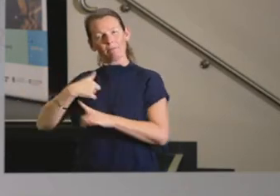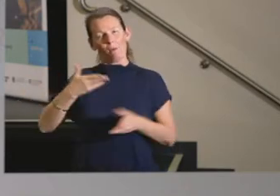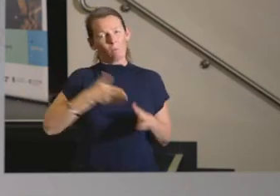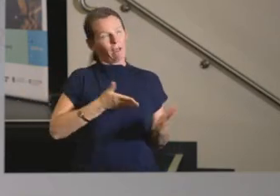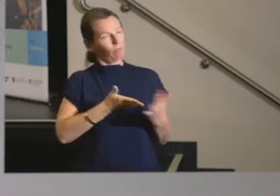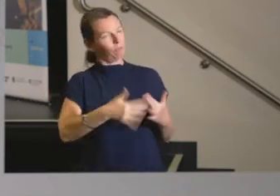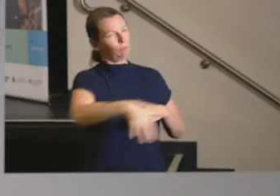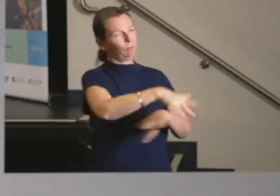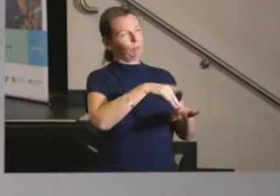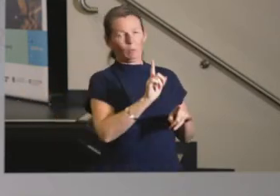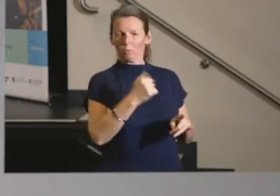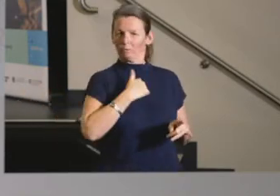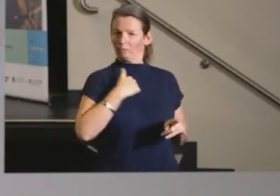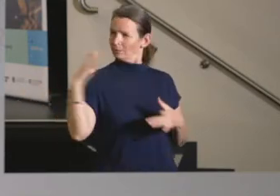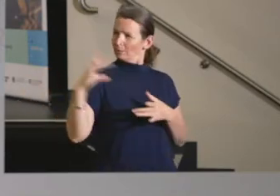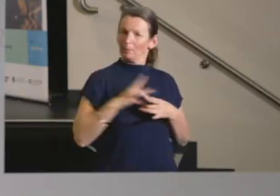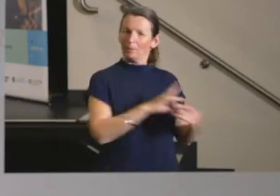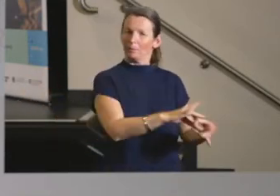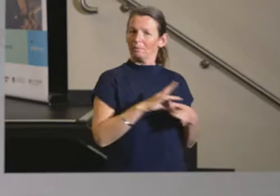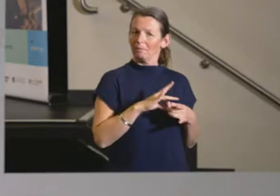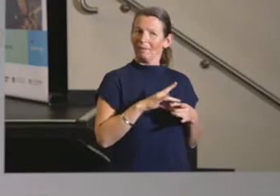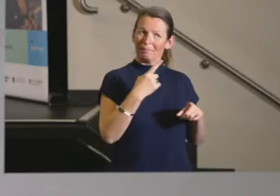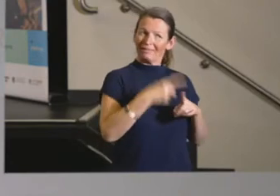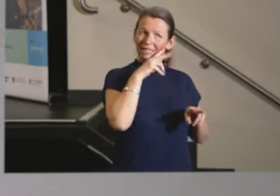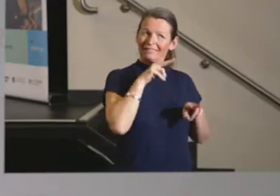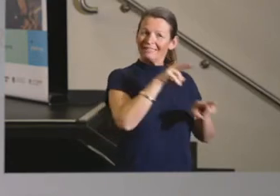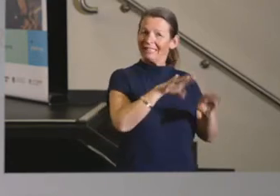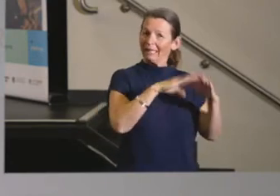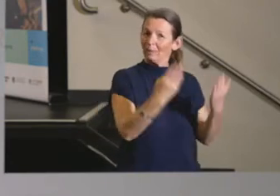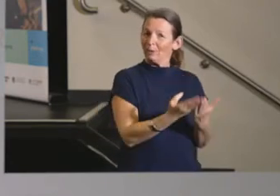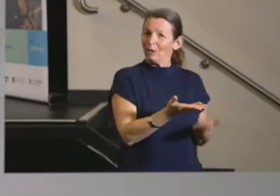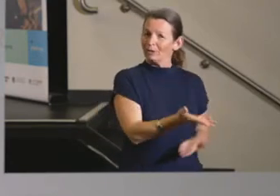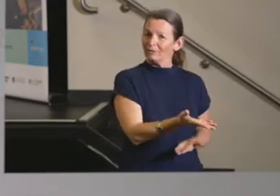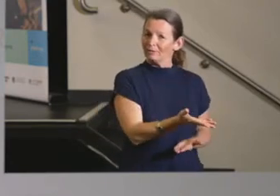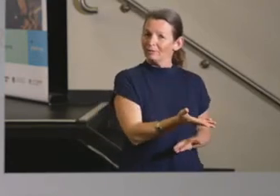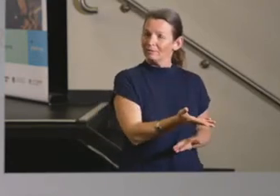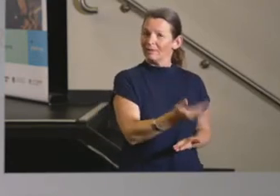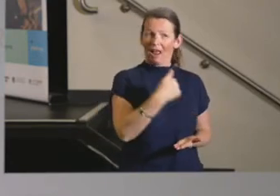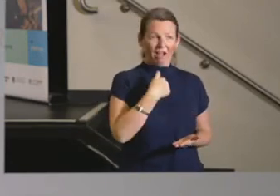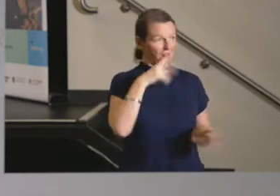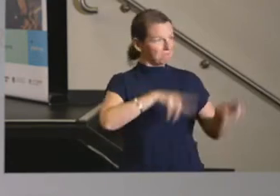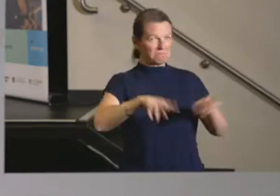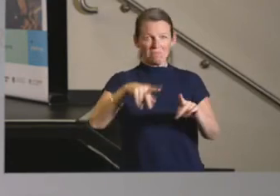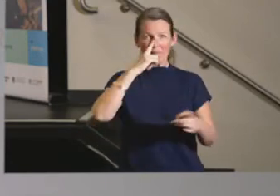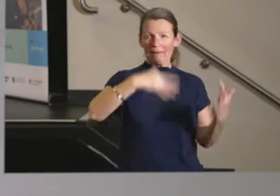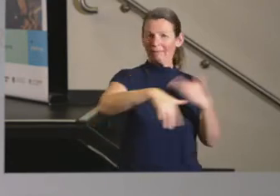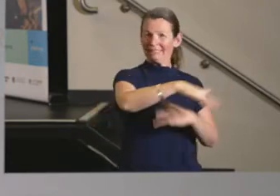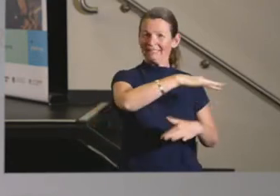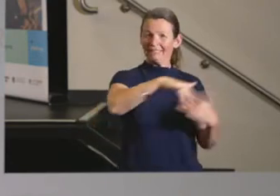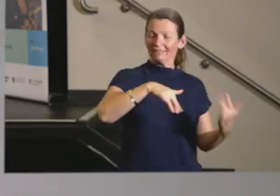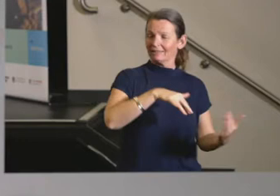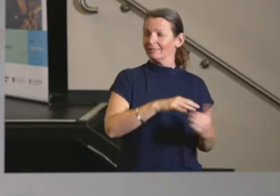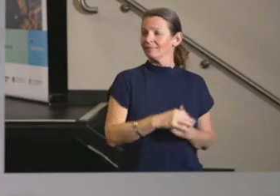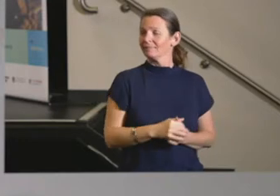within. And the world also that I see and I'm exposed to and where I lead